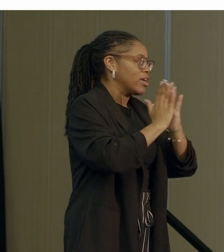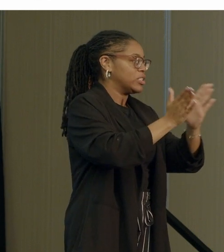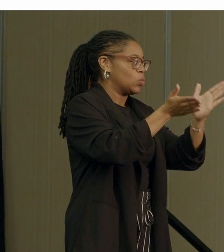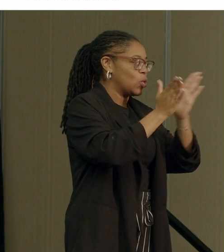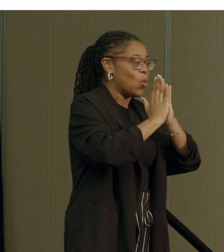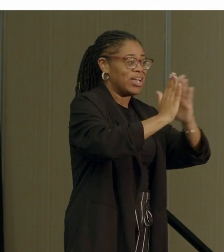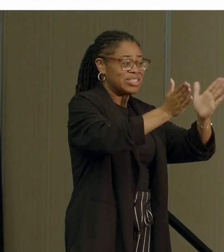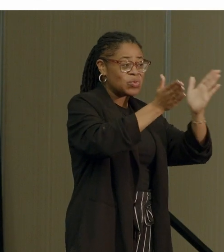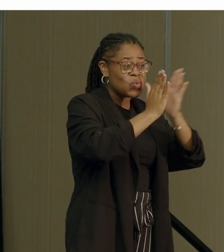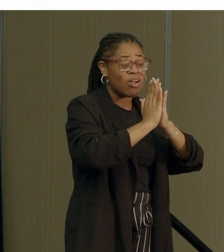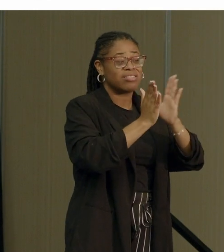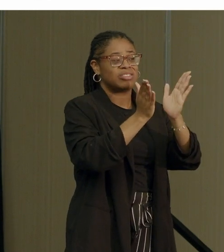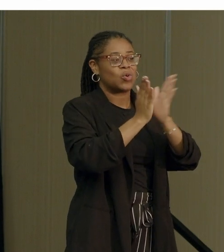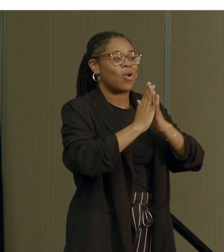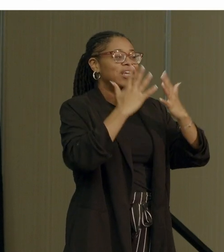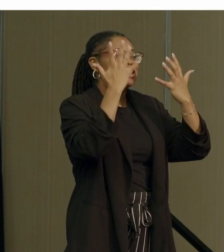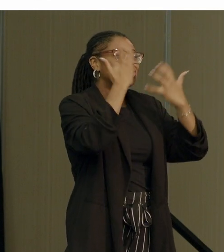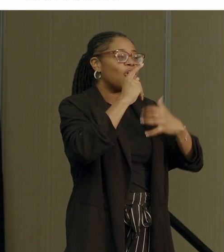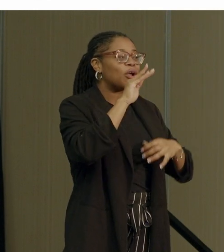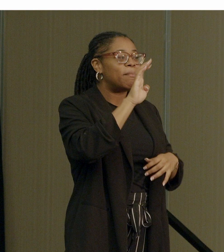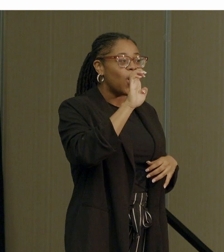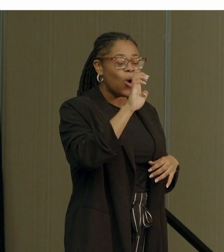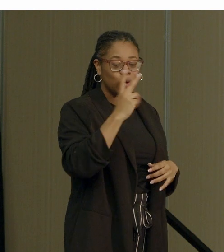is dark mode.